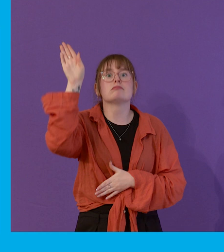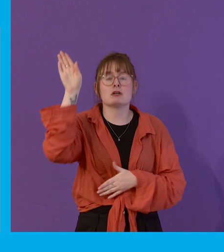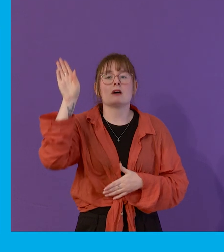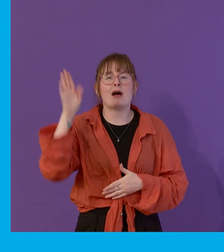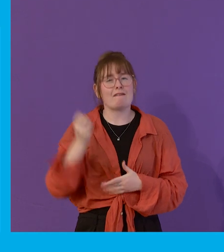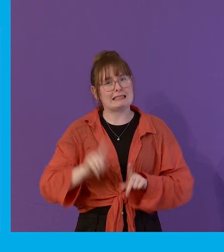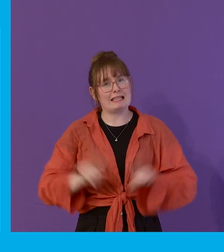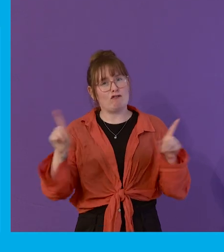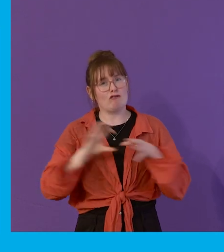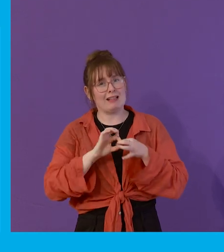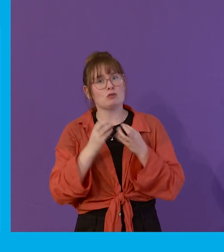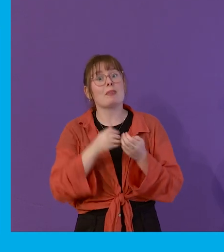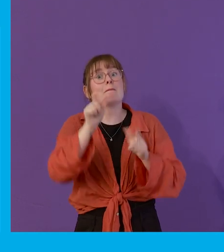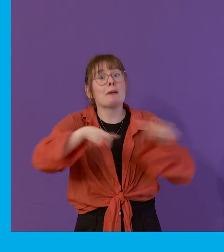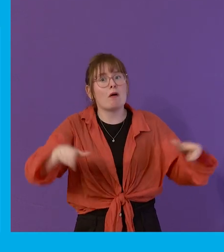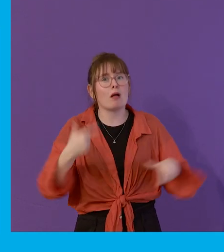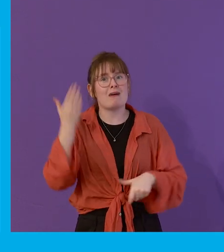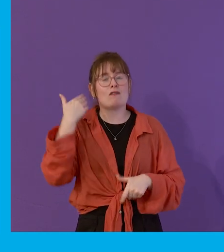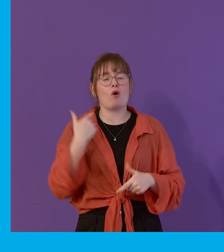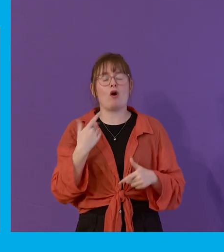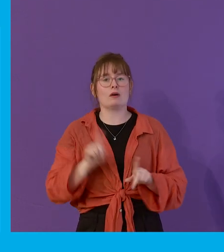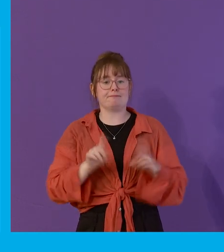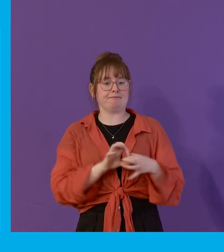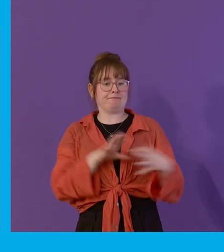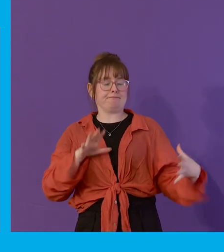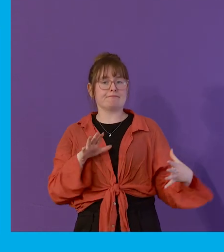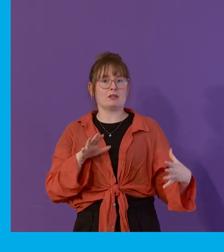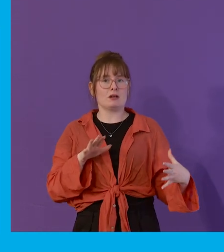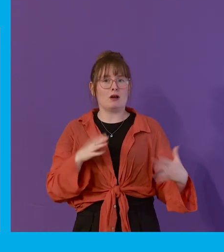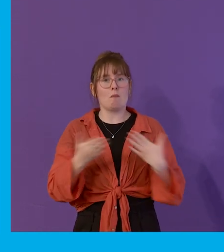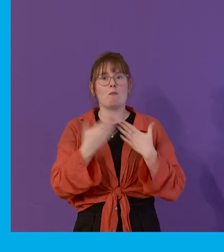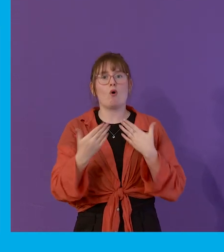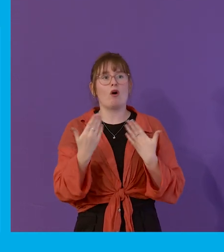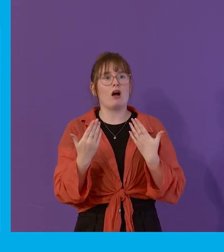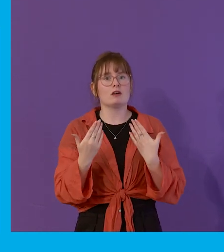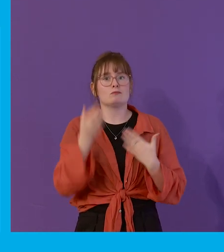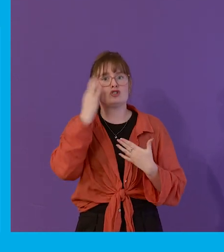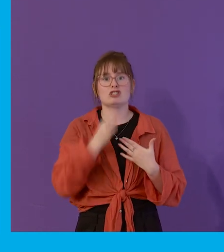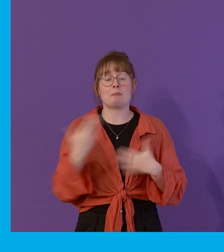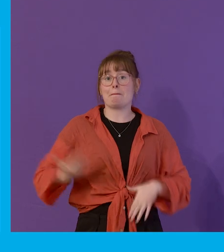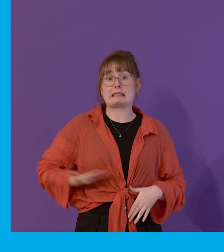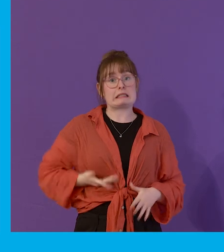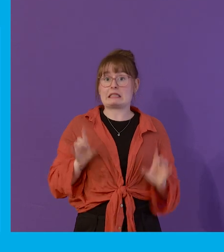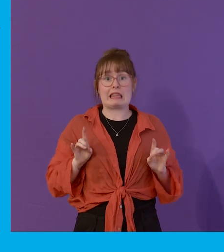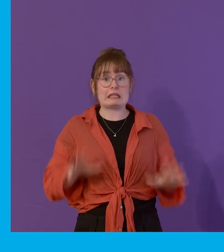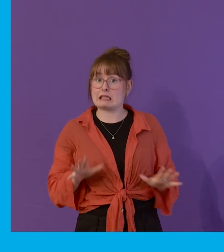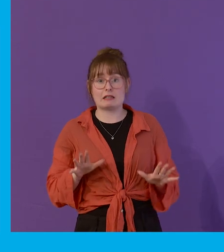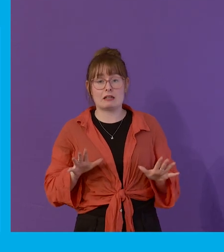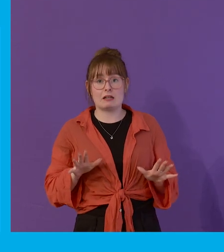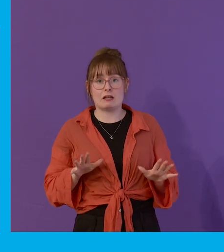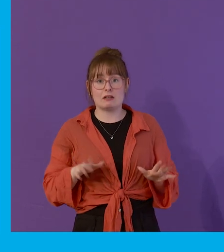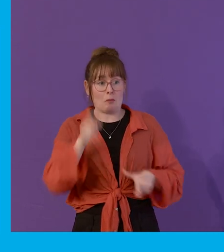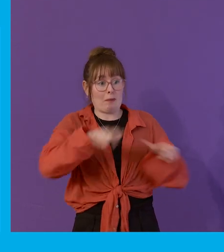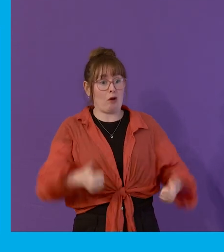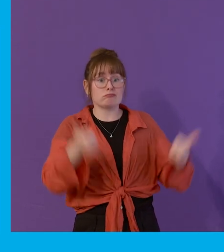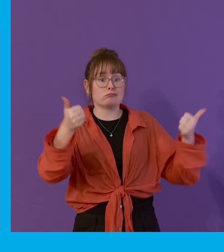different relationship with citizens than we traditionally used to have. It used to be very transactional. Basically, people would be grateful for what they